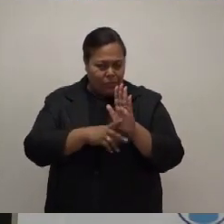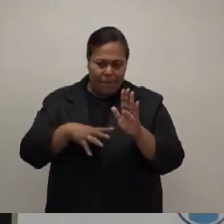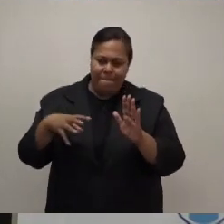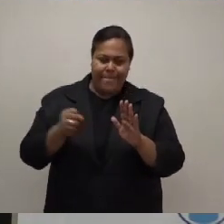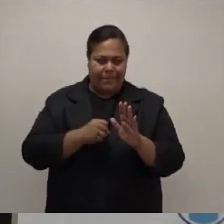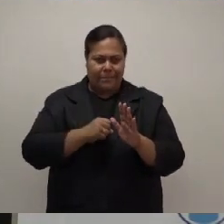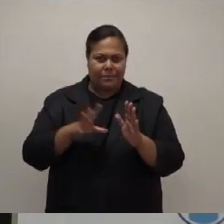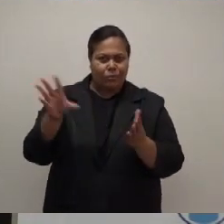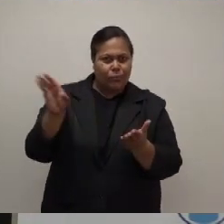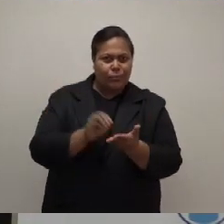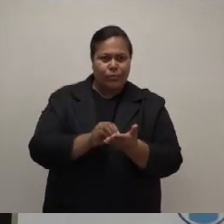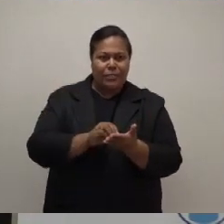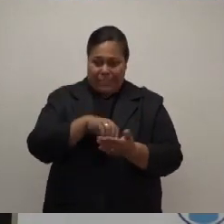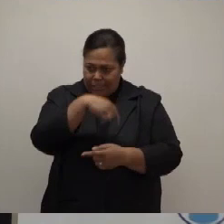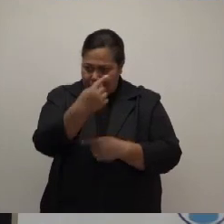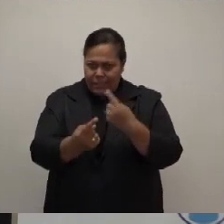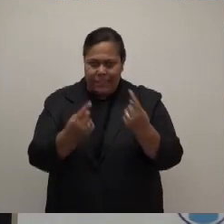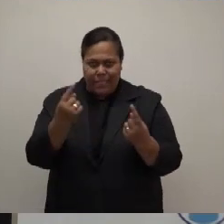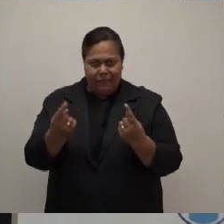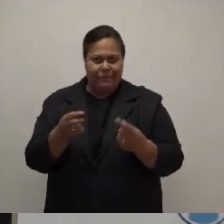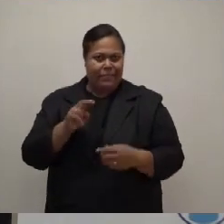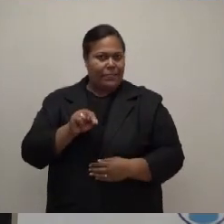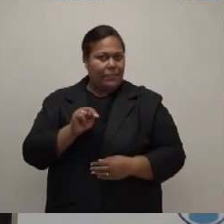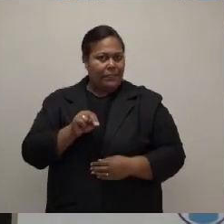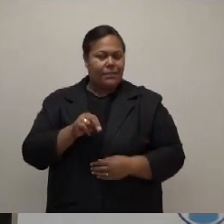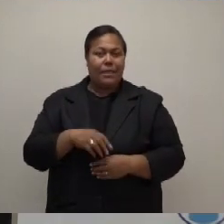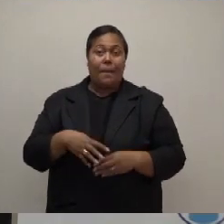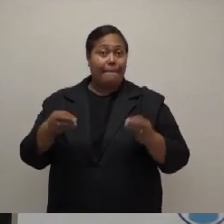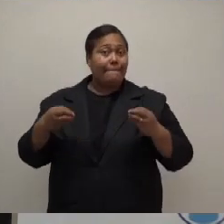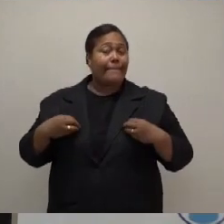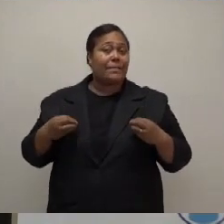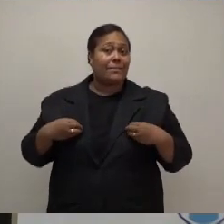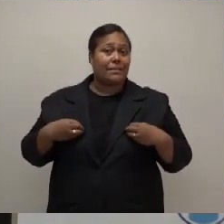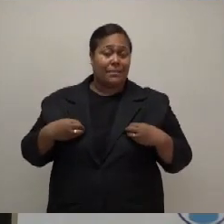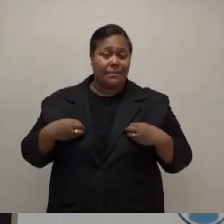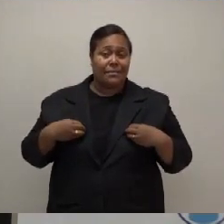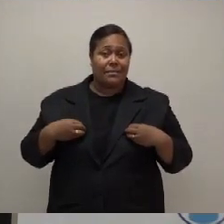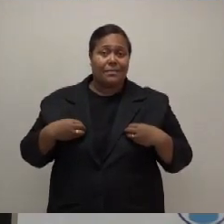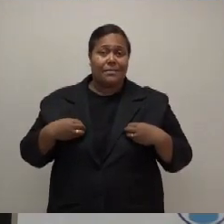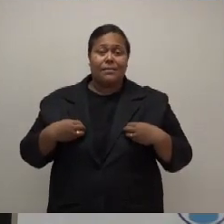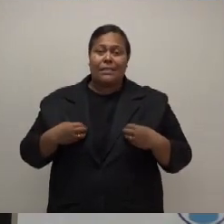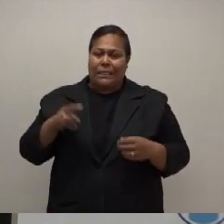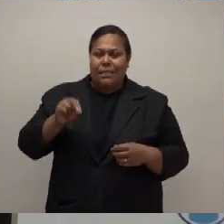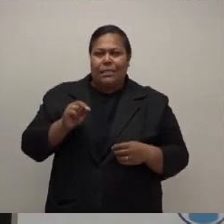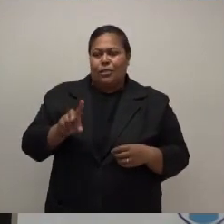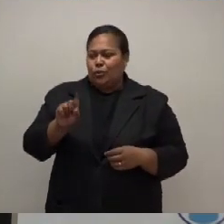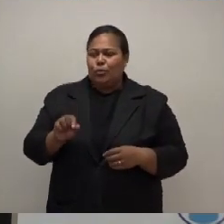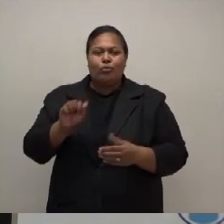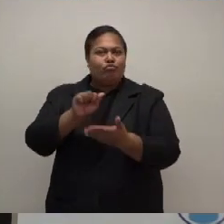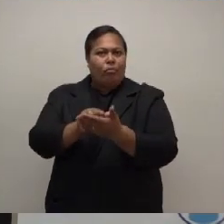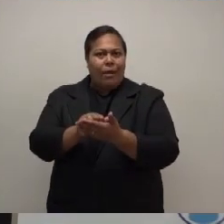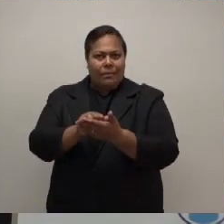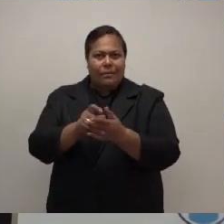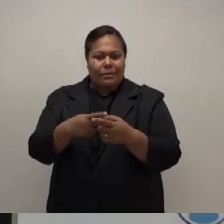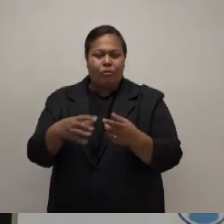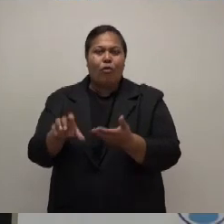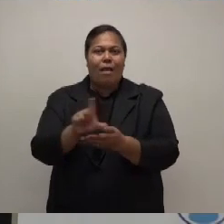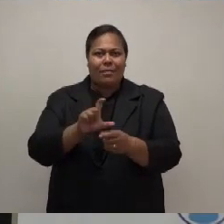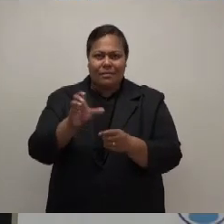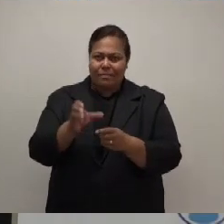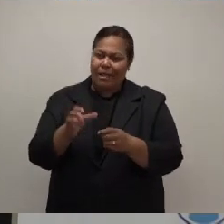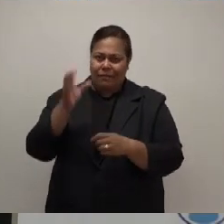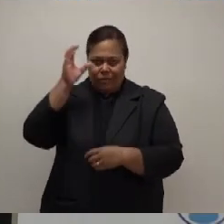on self-regulation. It relies on businesses stepping up and doing the right thing for their customers and for their